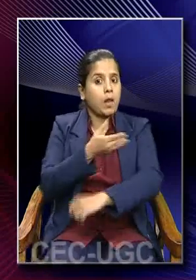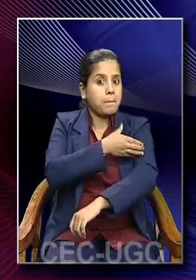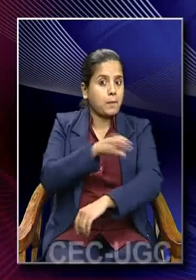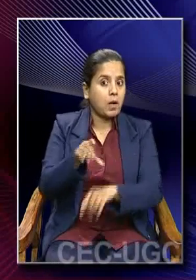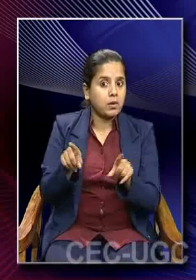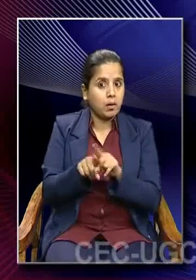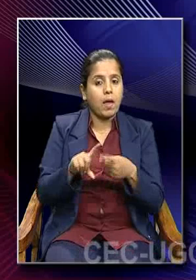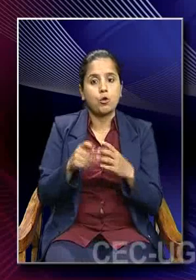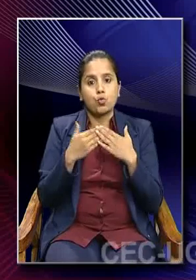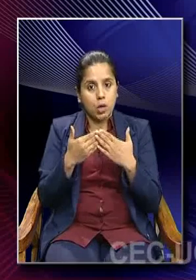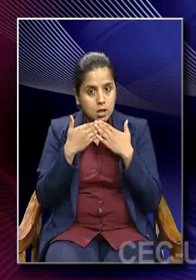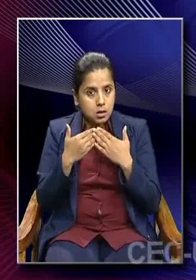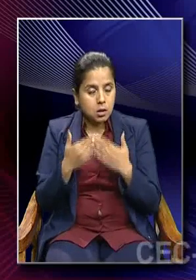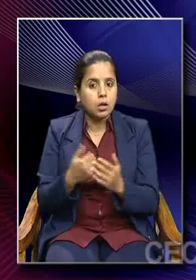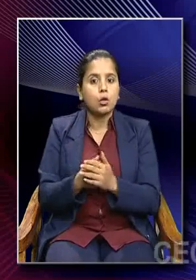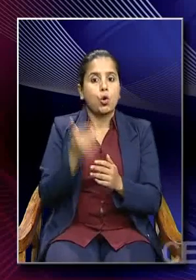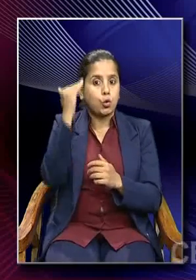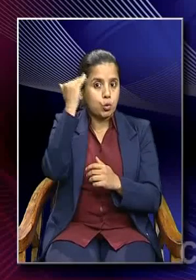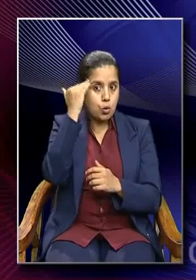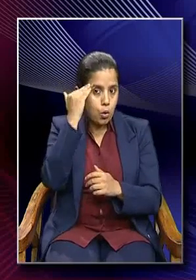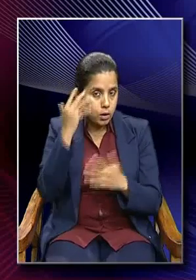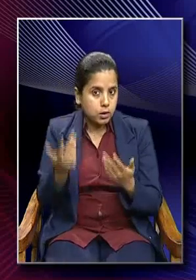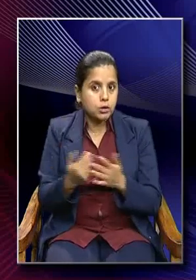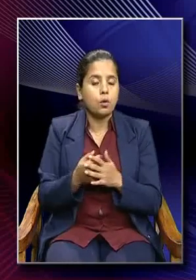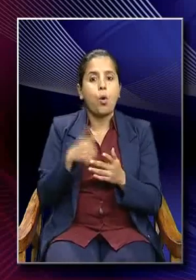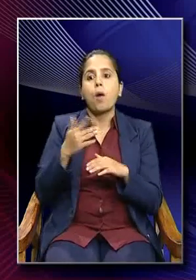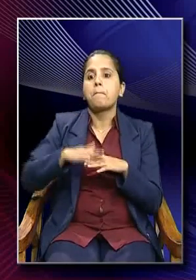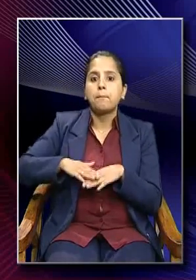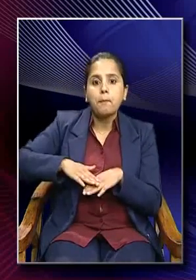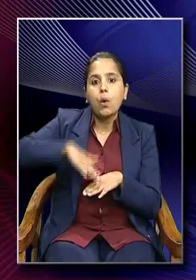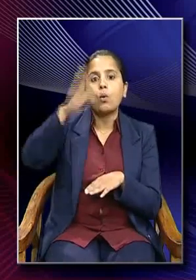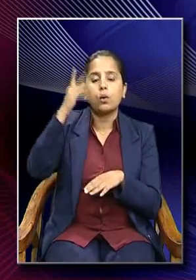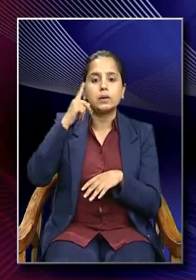empowering education, knowledge base, increasing